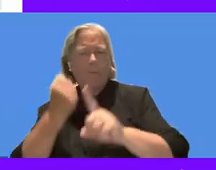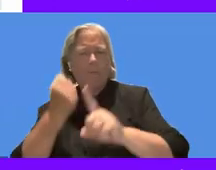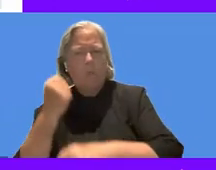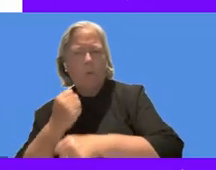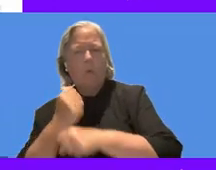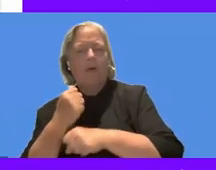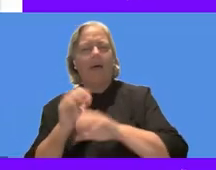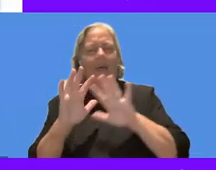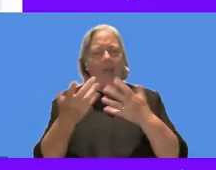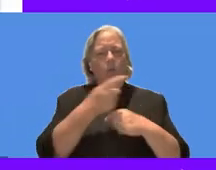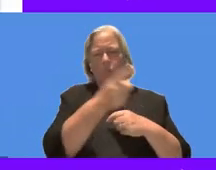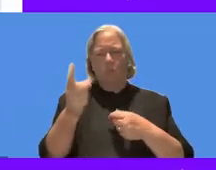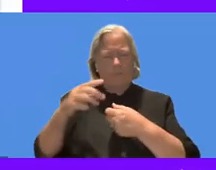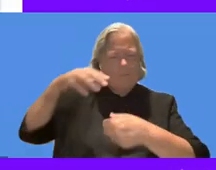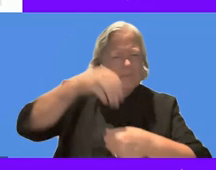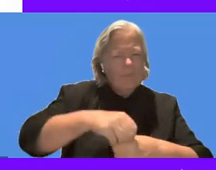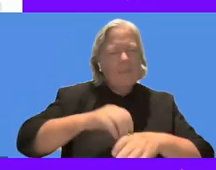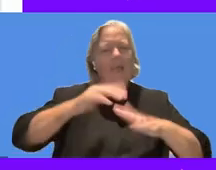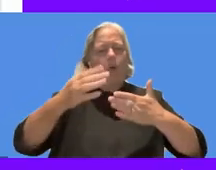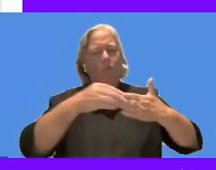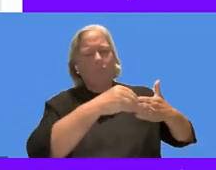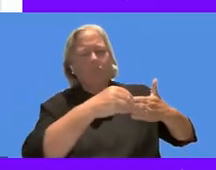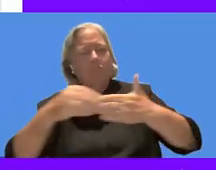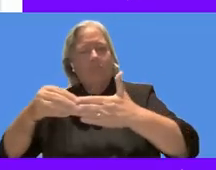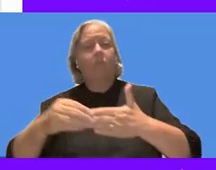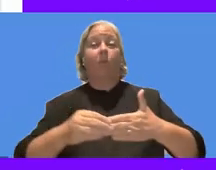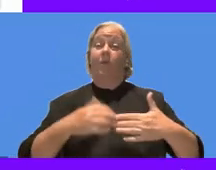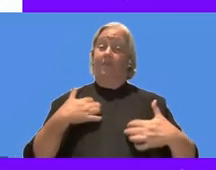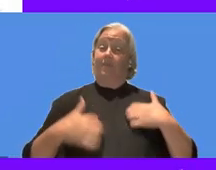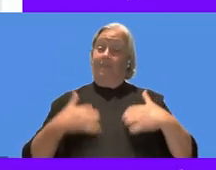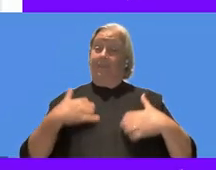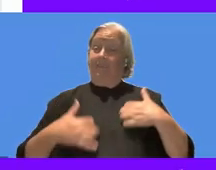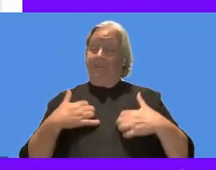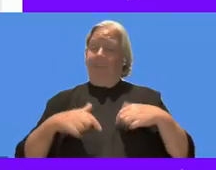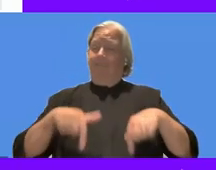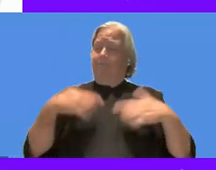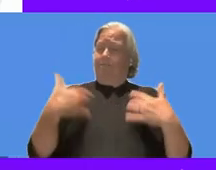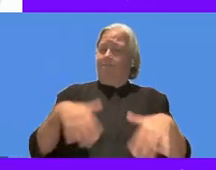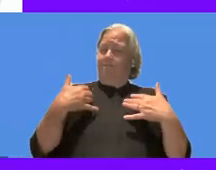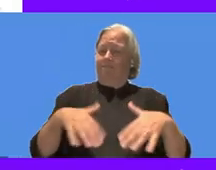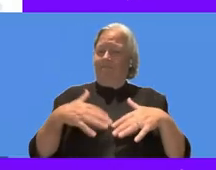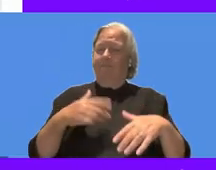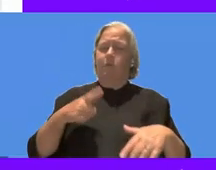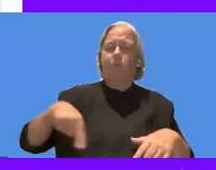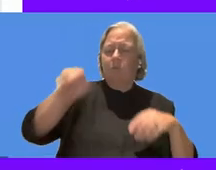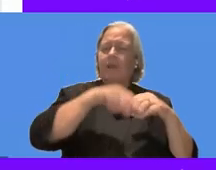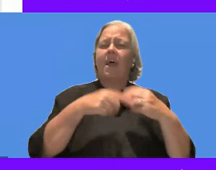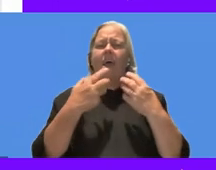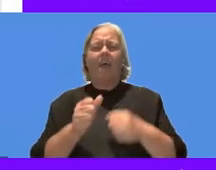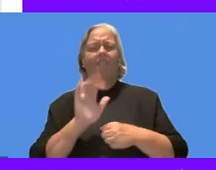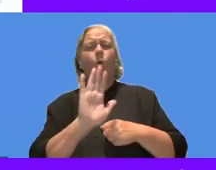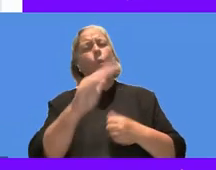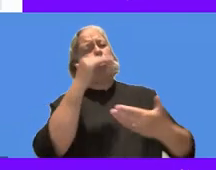ways you can lead this in your community. So we're really excited that this be a session where you come away with tools and next steps for